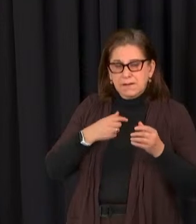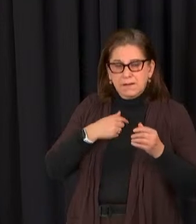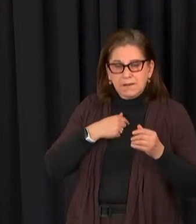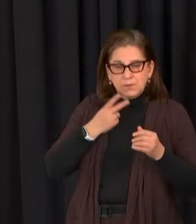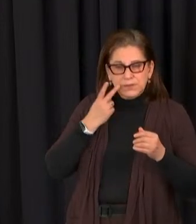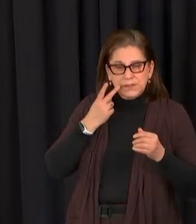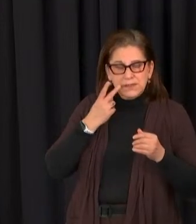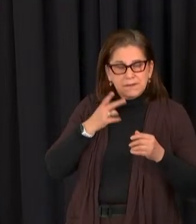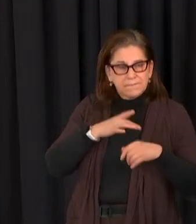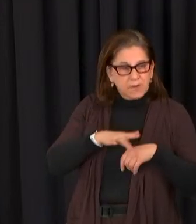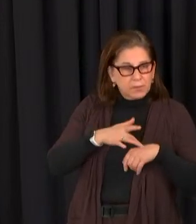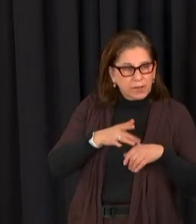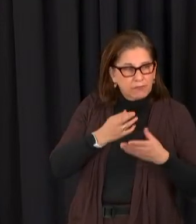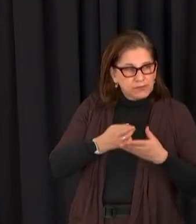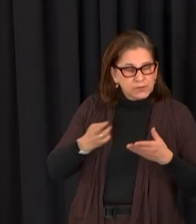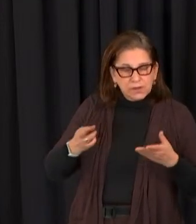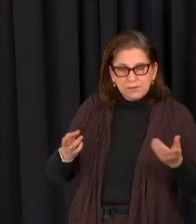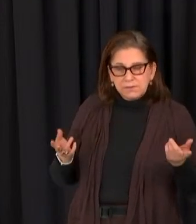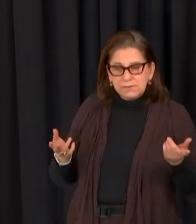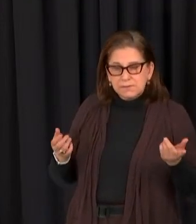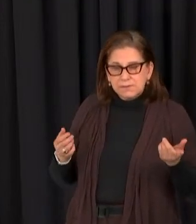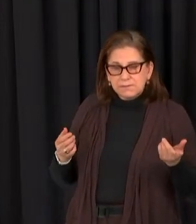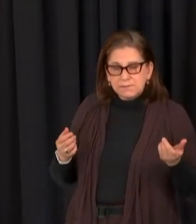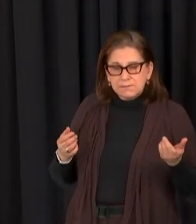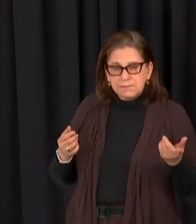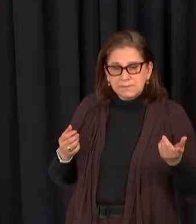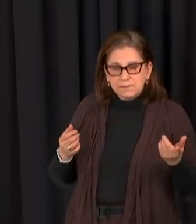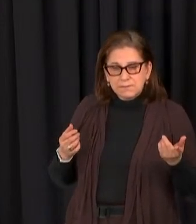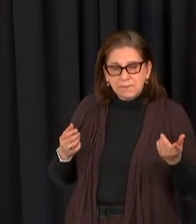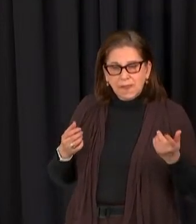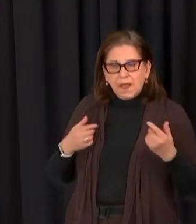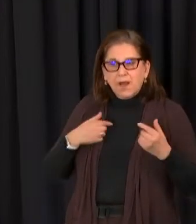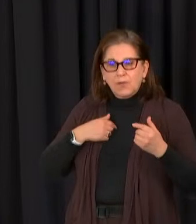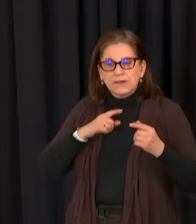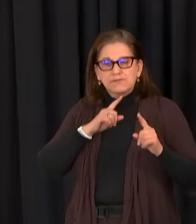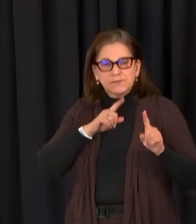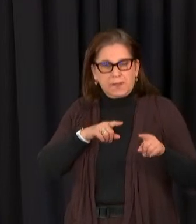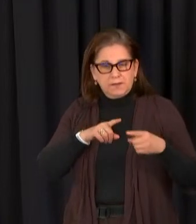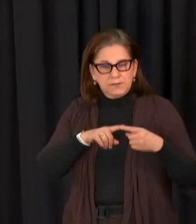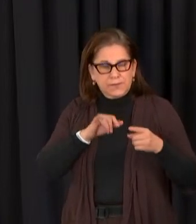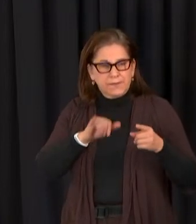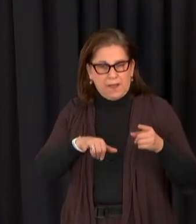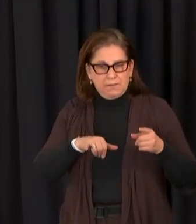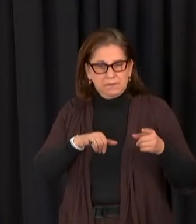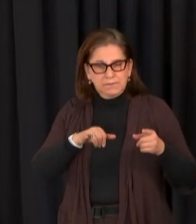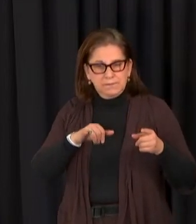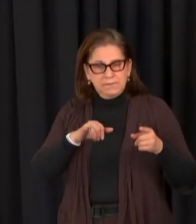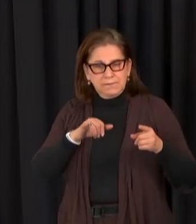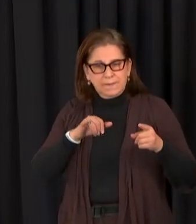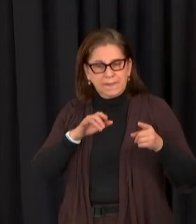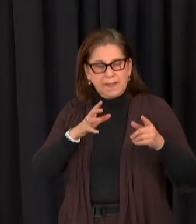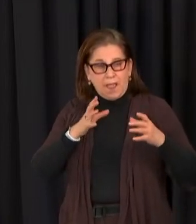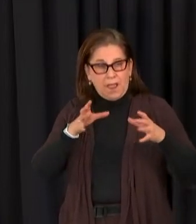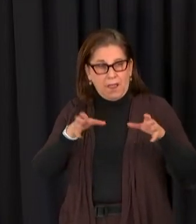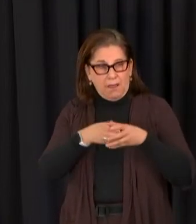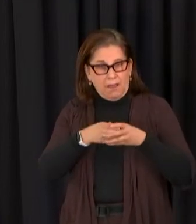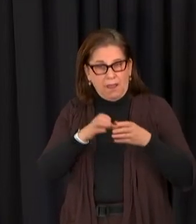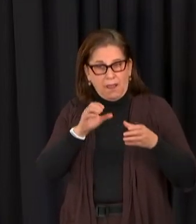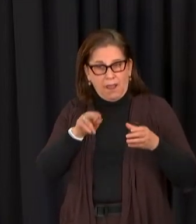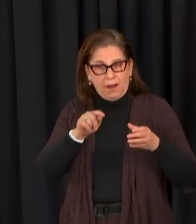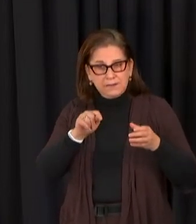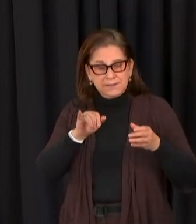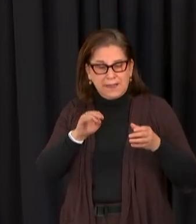and required to respond to COVID-19 at a high level of spread or substantial amount of spread compared to